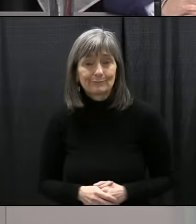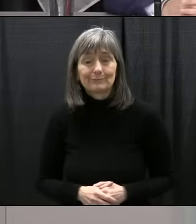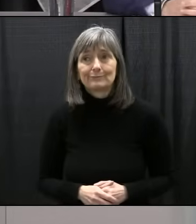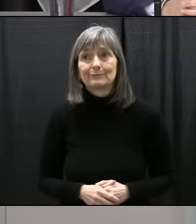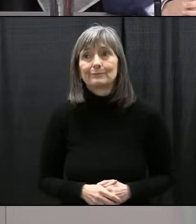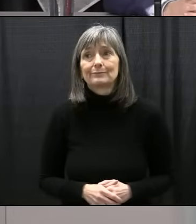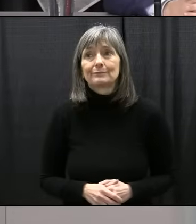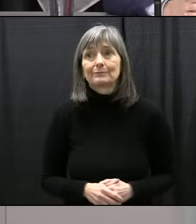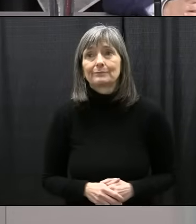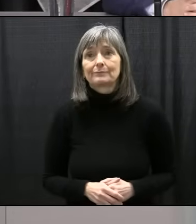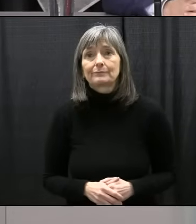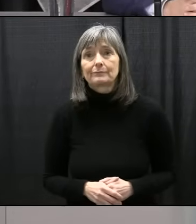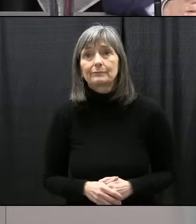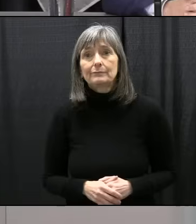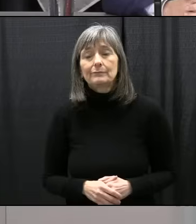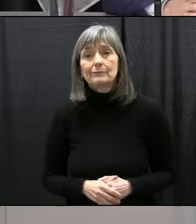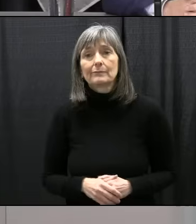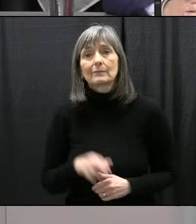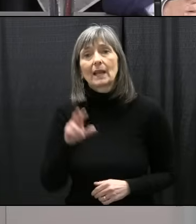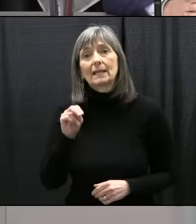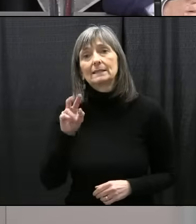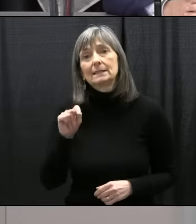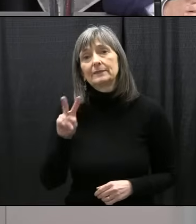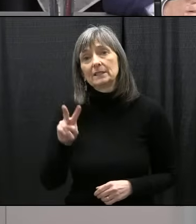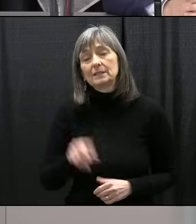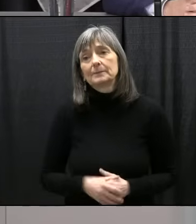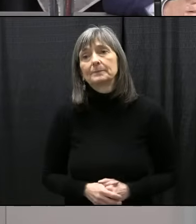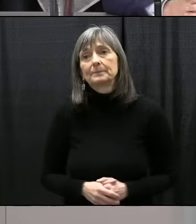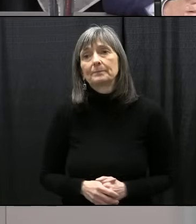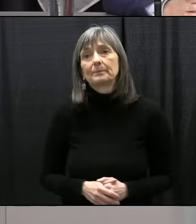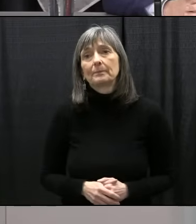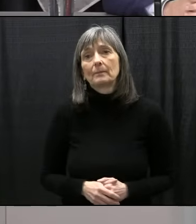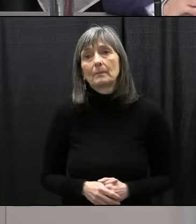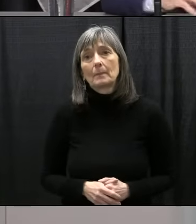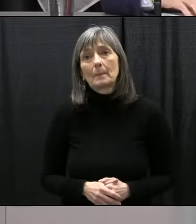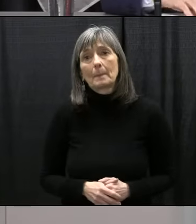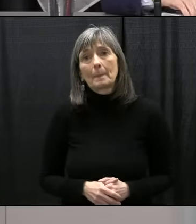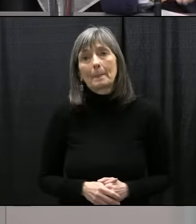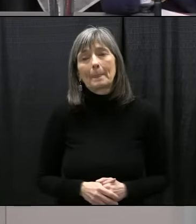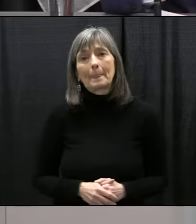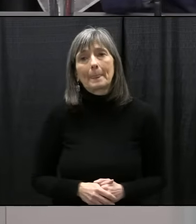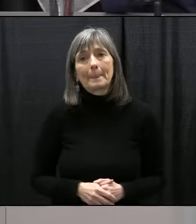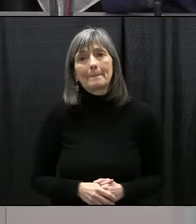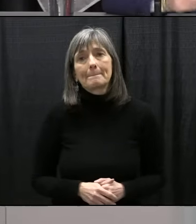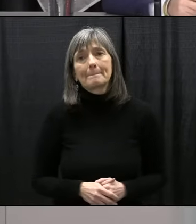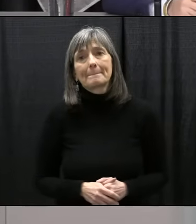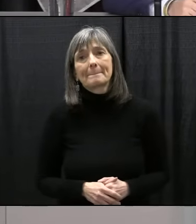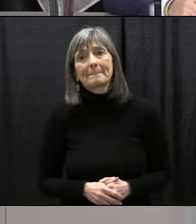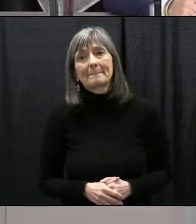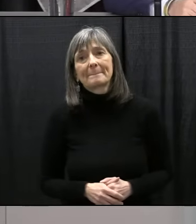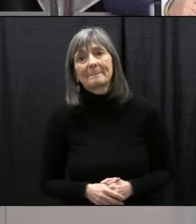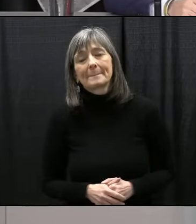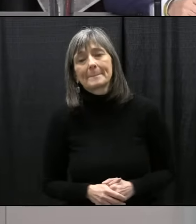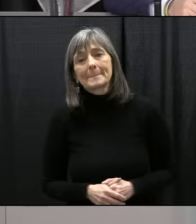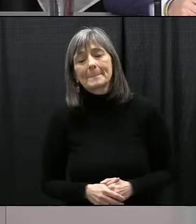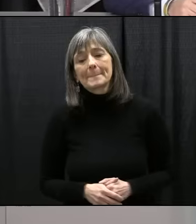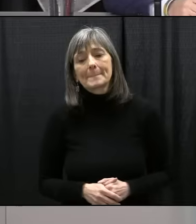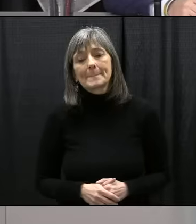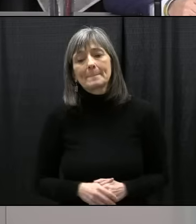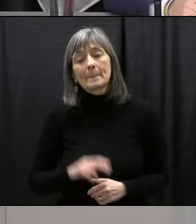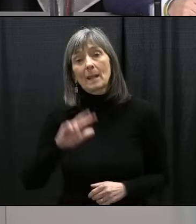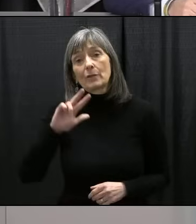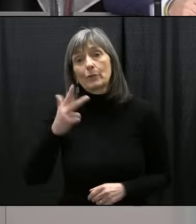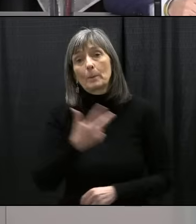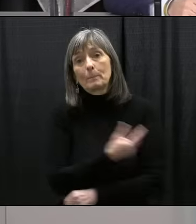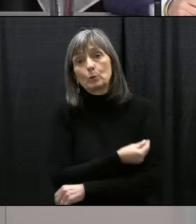Our next questions are from Ben Cleary with NTV. Ben, please go ahead. Hi, and thank you. When it comes to boosters,